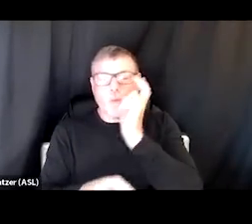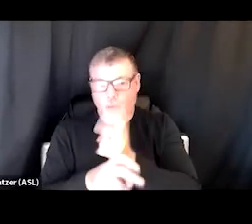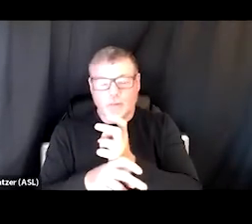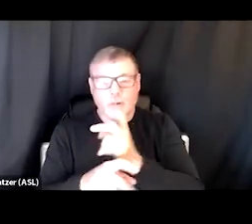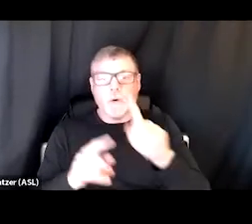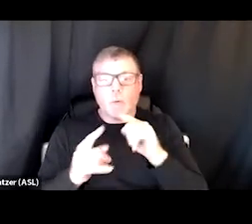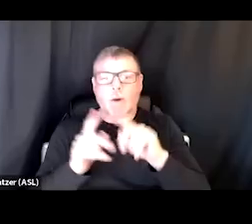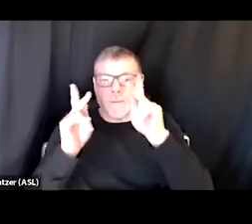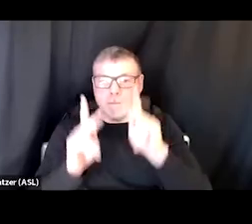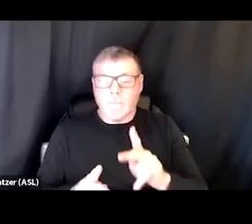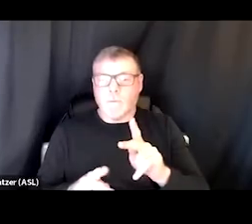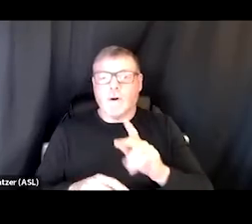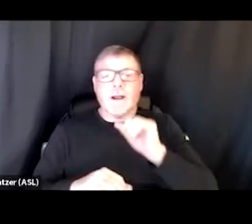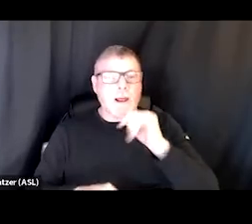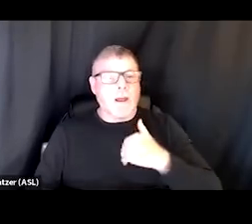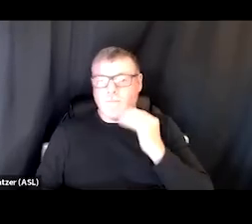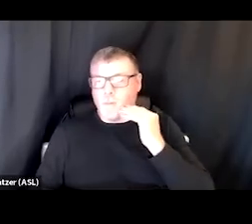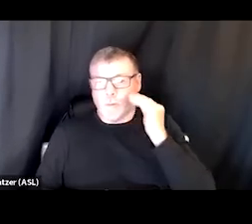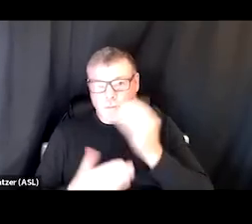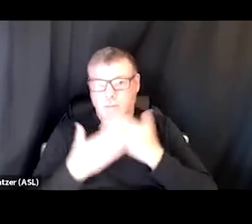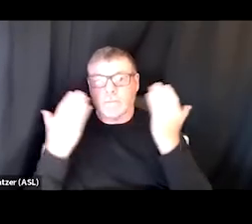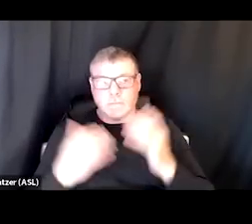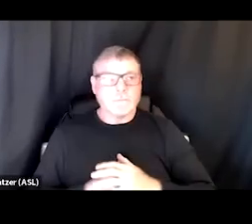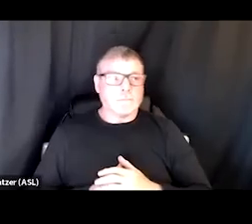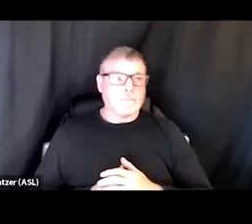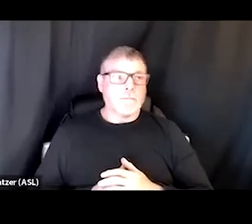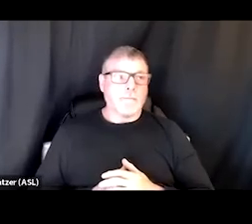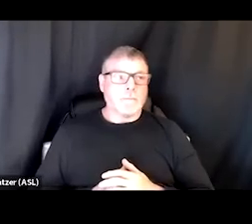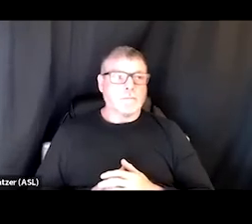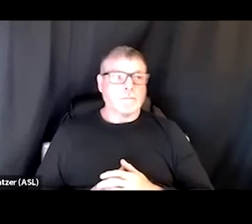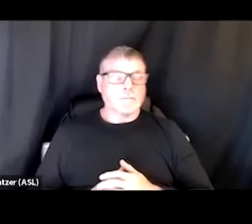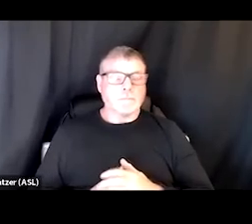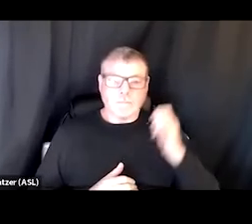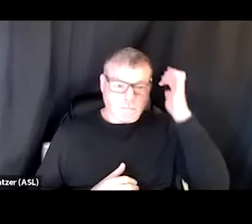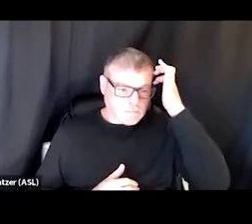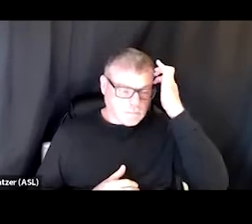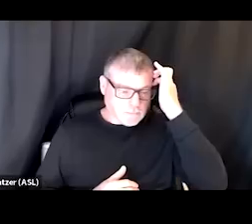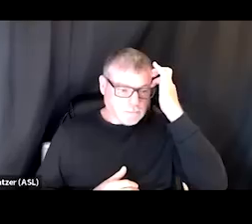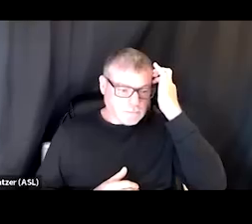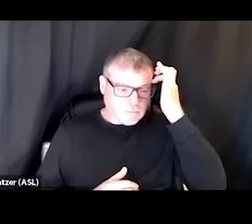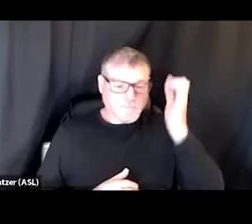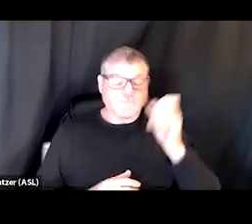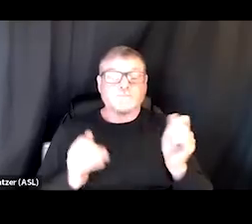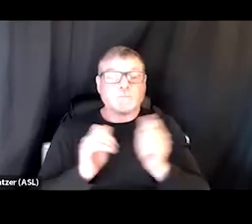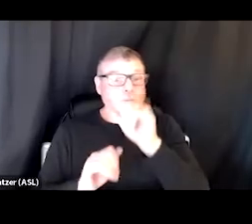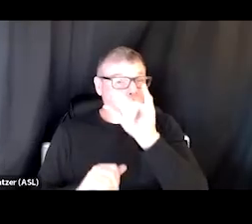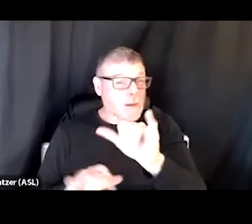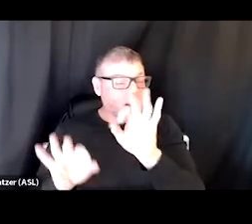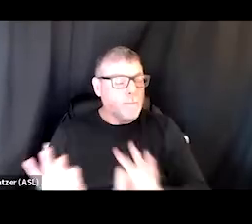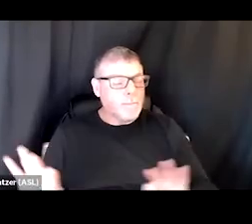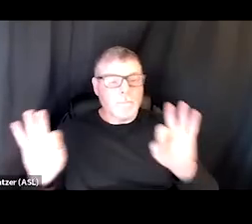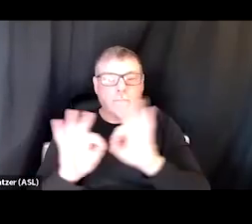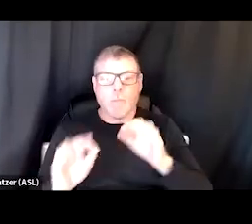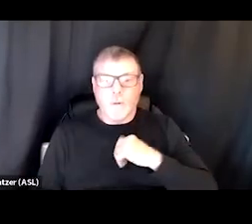somebody is living unsheltered. with that, it is essential that we